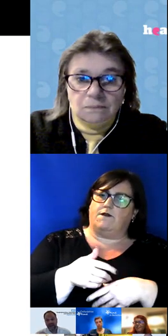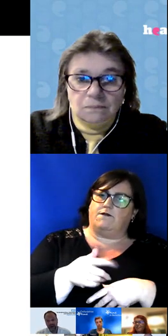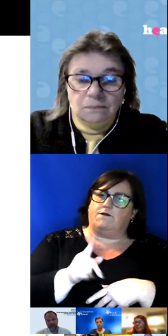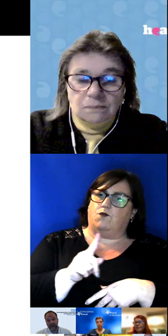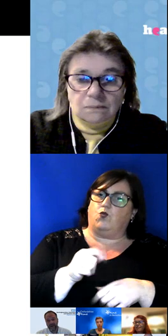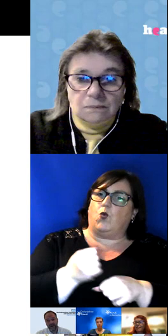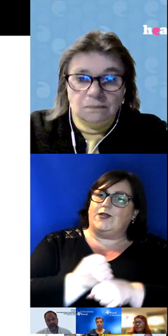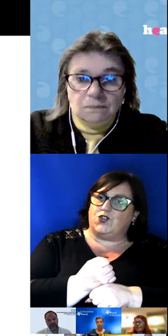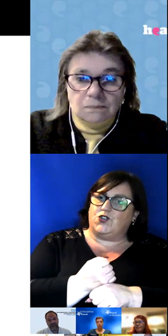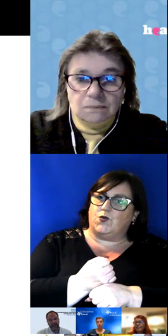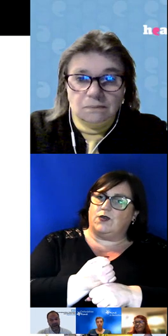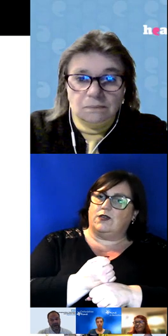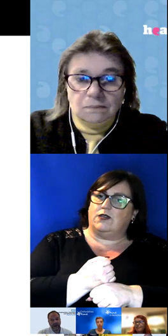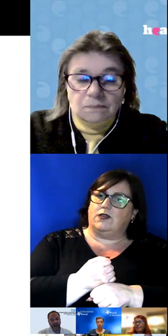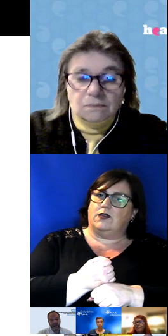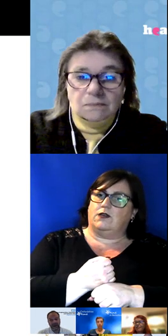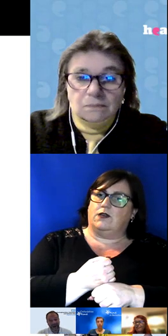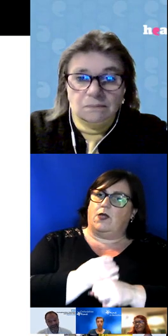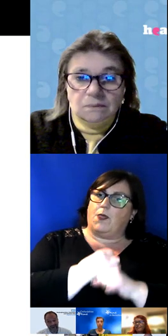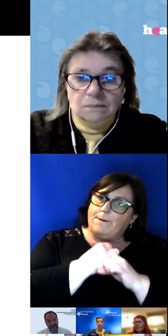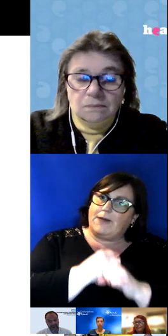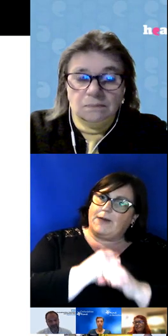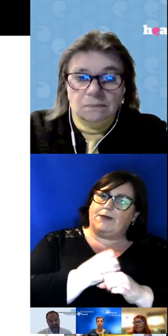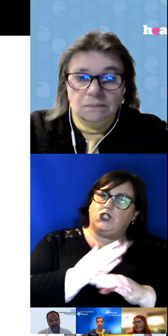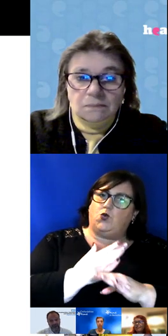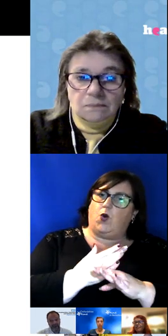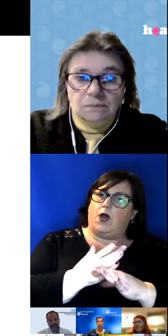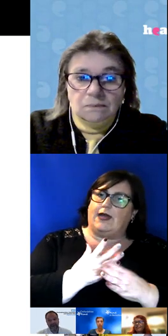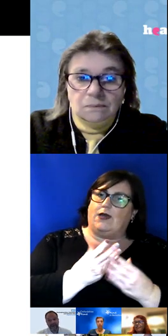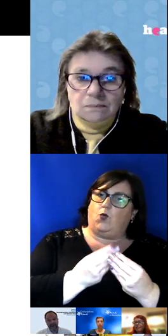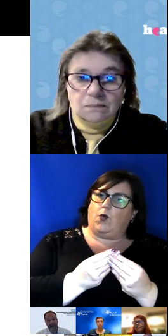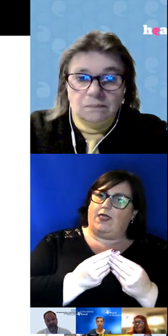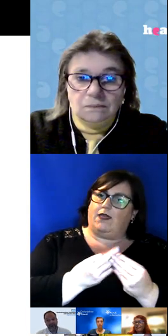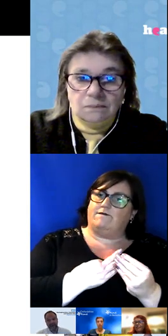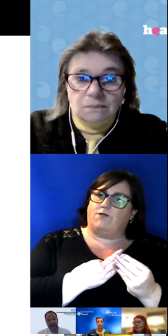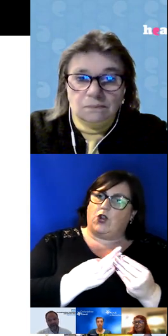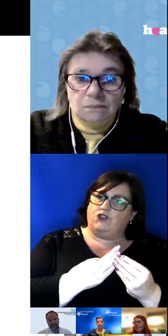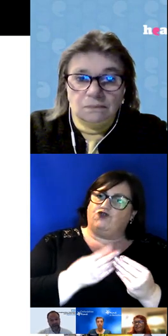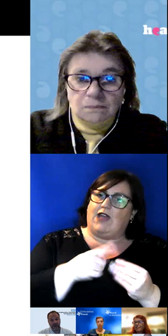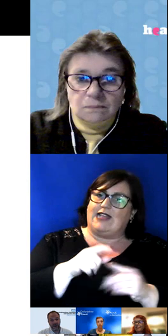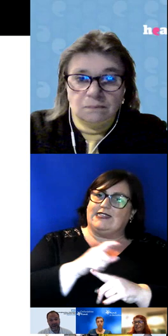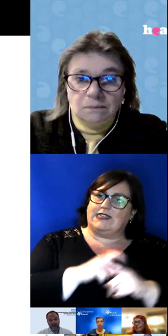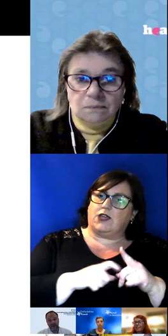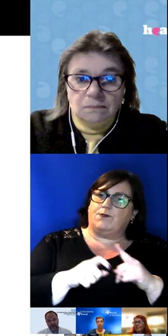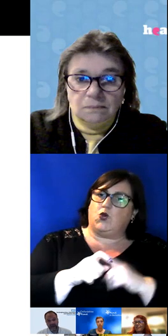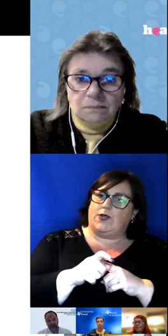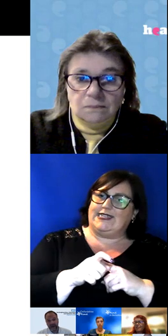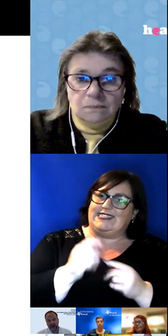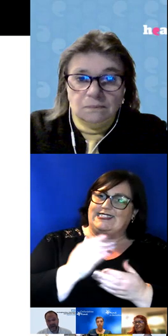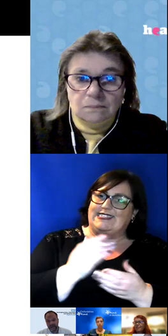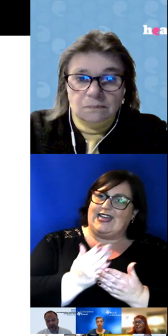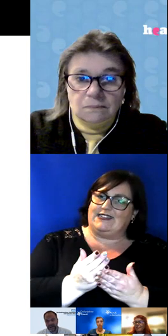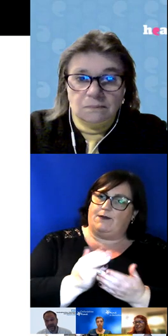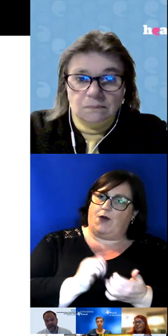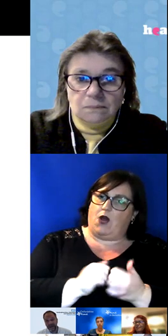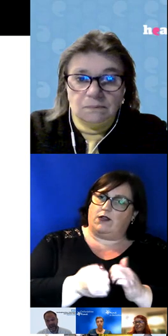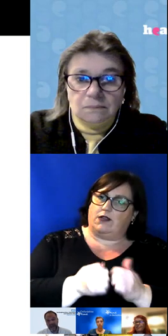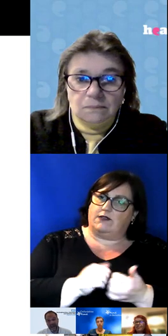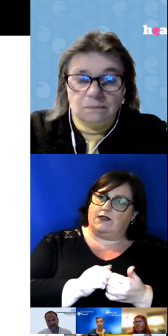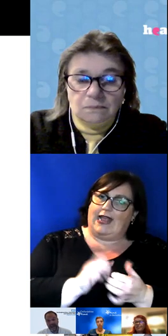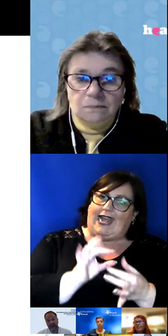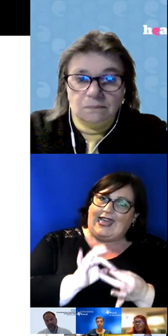with voluntary and community sector partners, who I do think have much better connections to local neighbourhoods and much